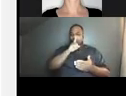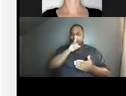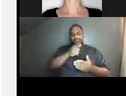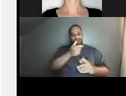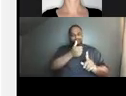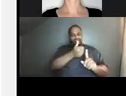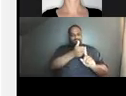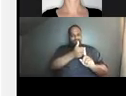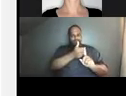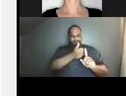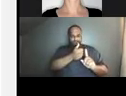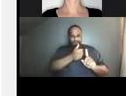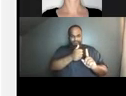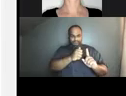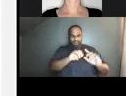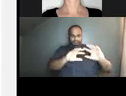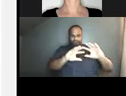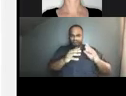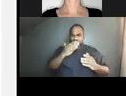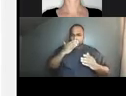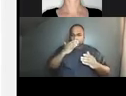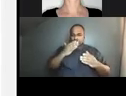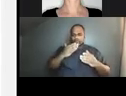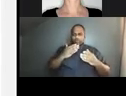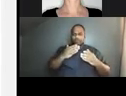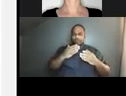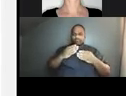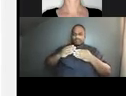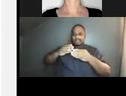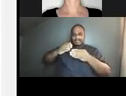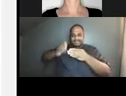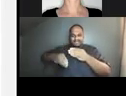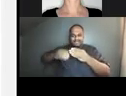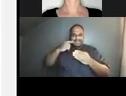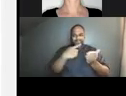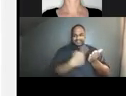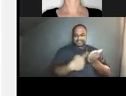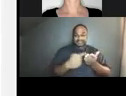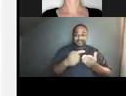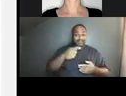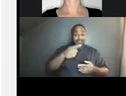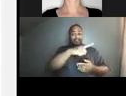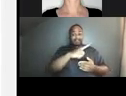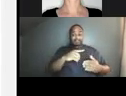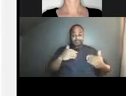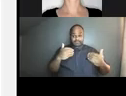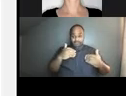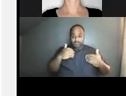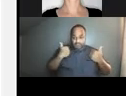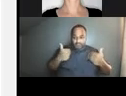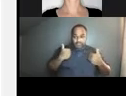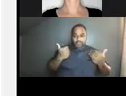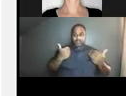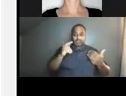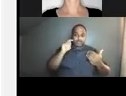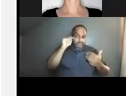way to maybe end the discussion, since the kids, the actors and